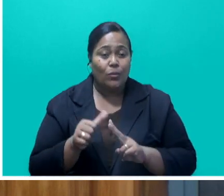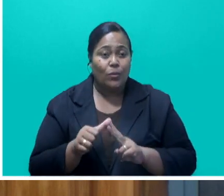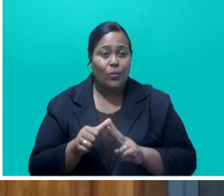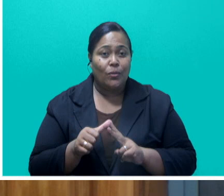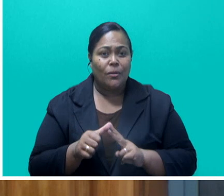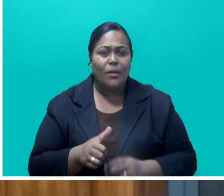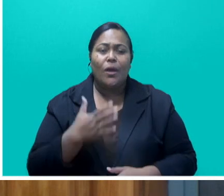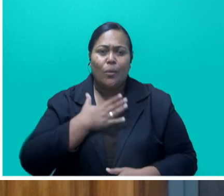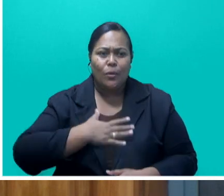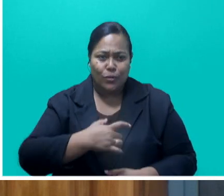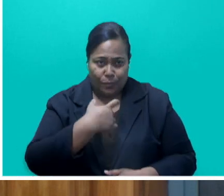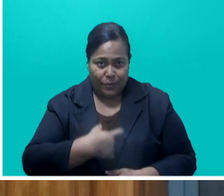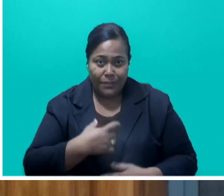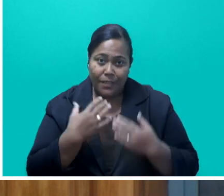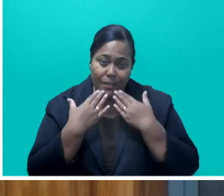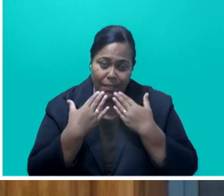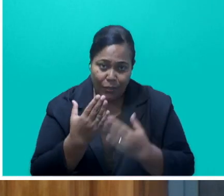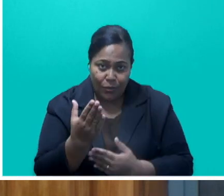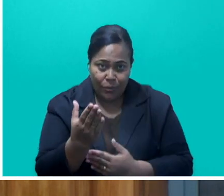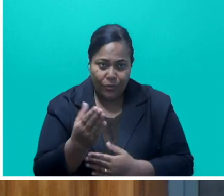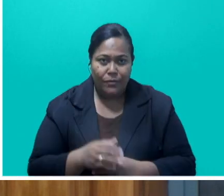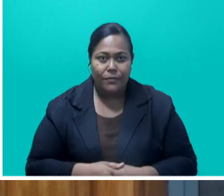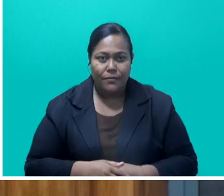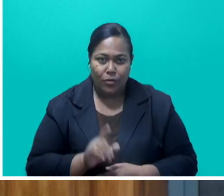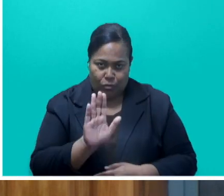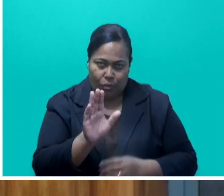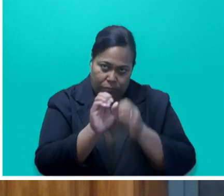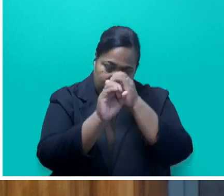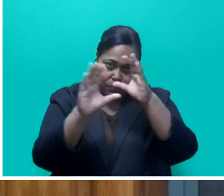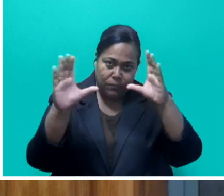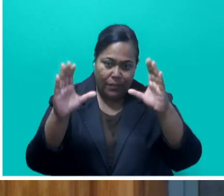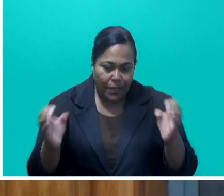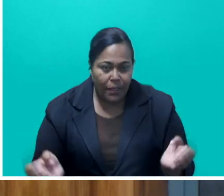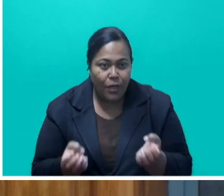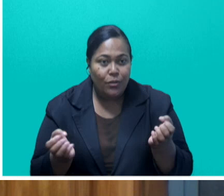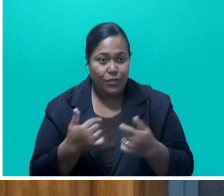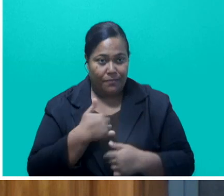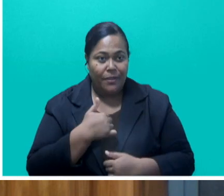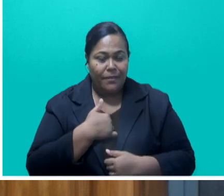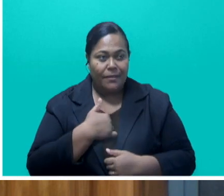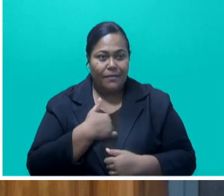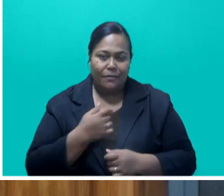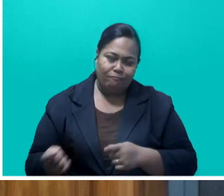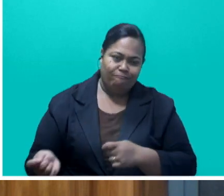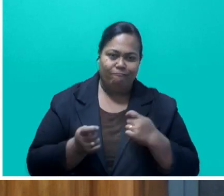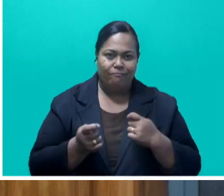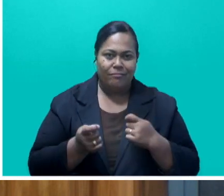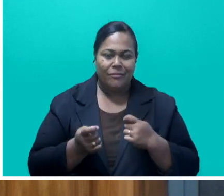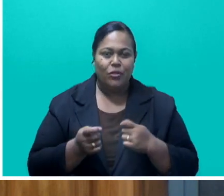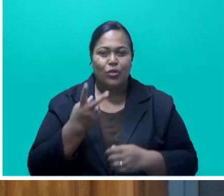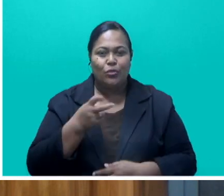like to personally thank you for your foresight in encouraging me to stand in the 2022